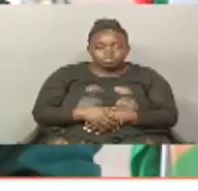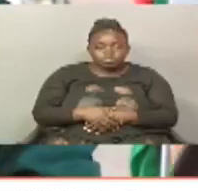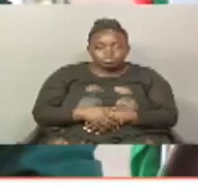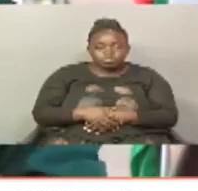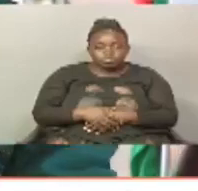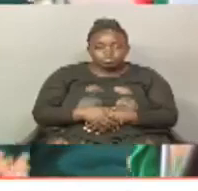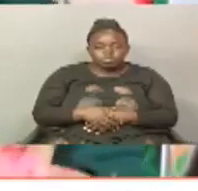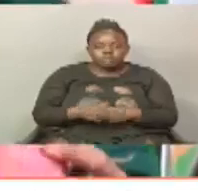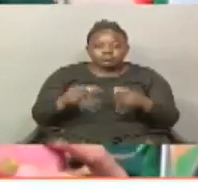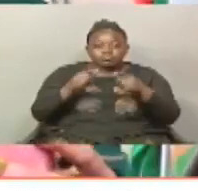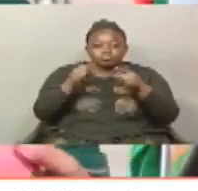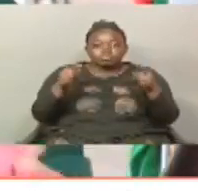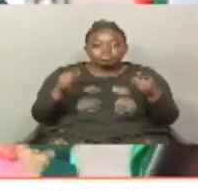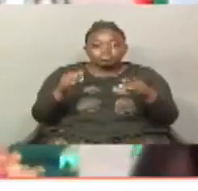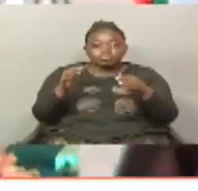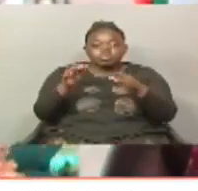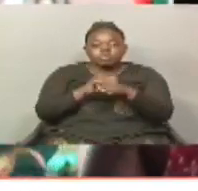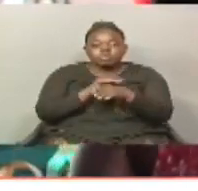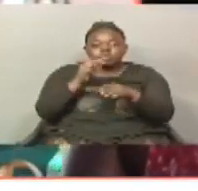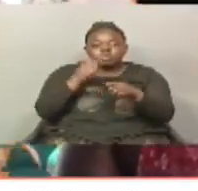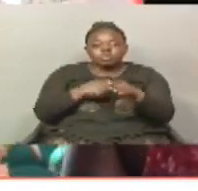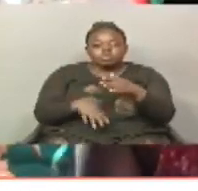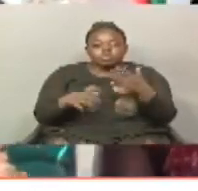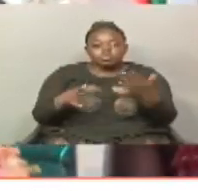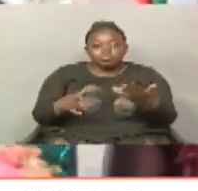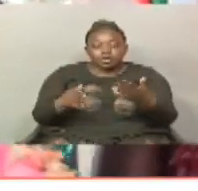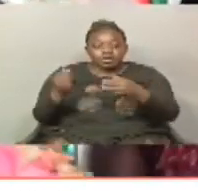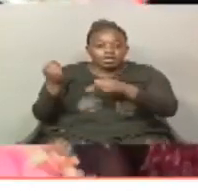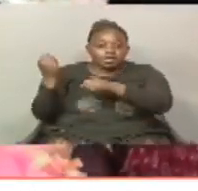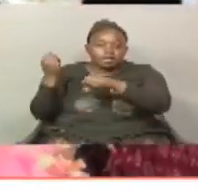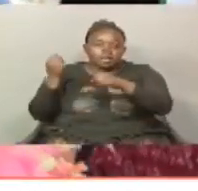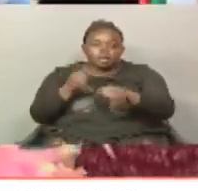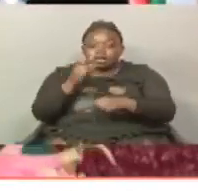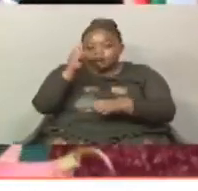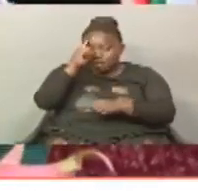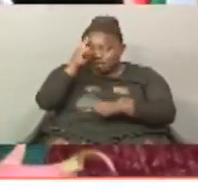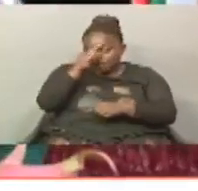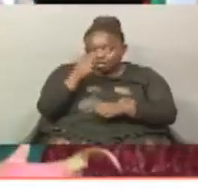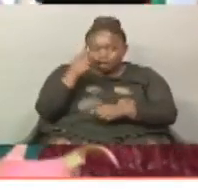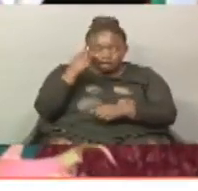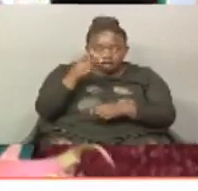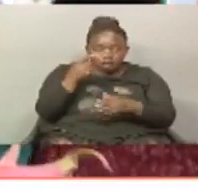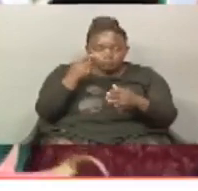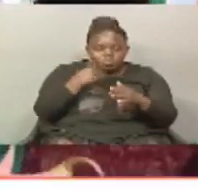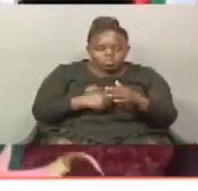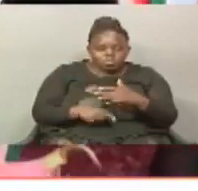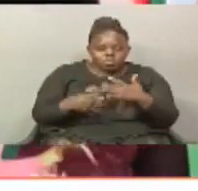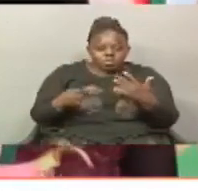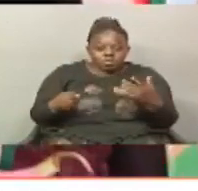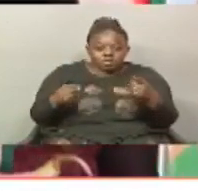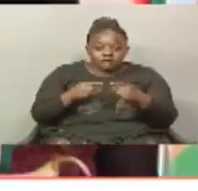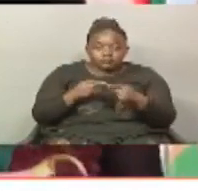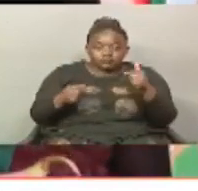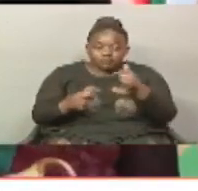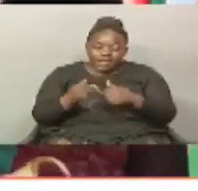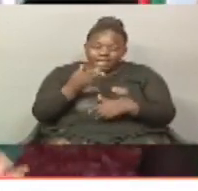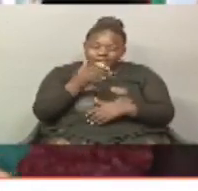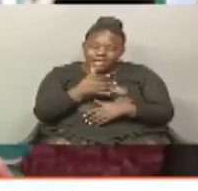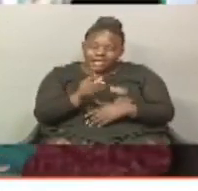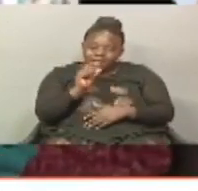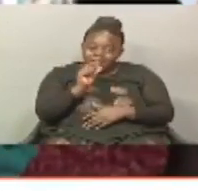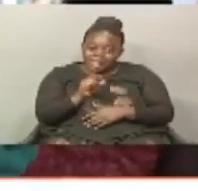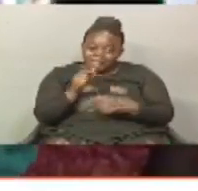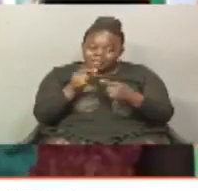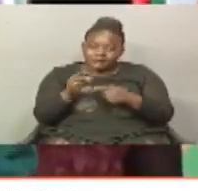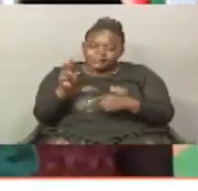naye nga mu Luganda ye ngabo ya Kabaka. Era bw'otunuulira engabo ya Kabaka erina akabala akeeberako nga katono